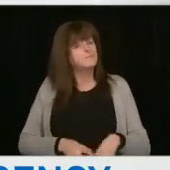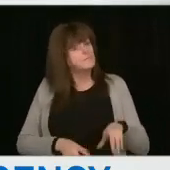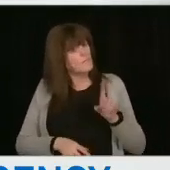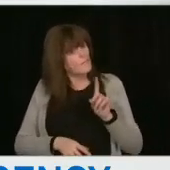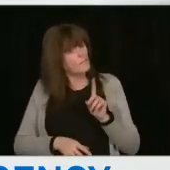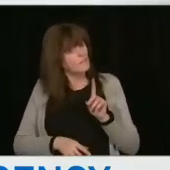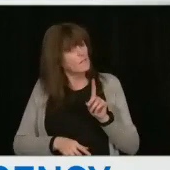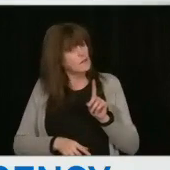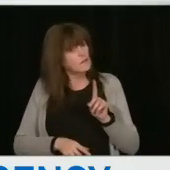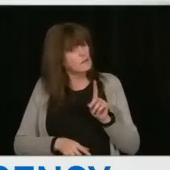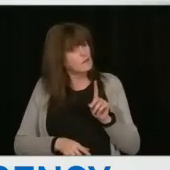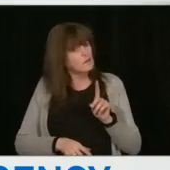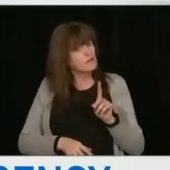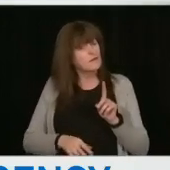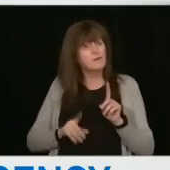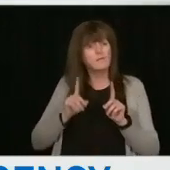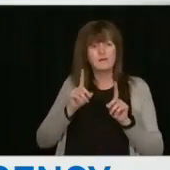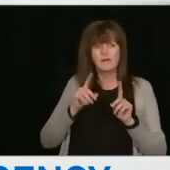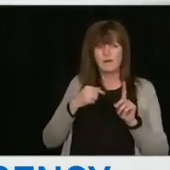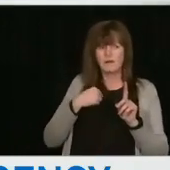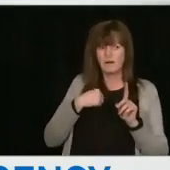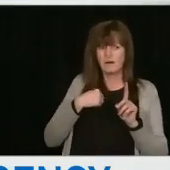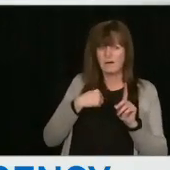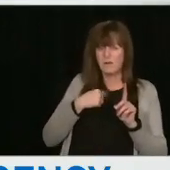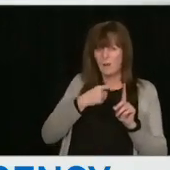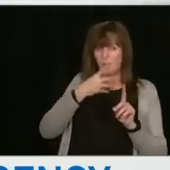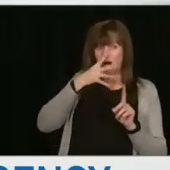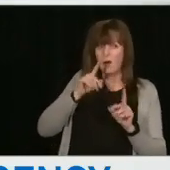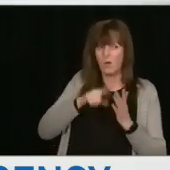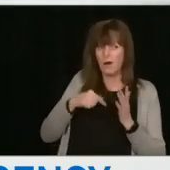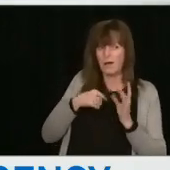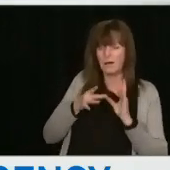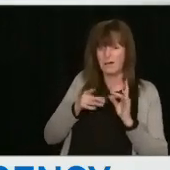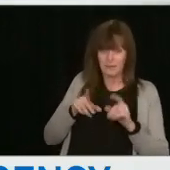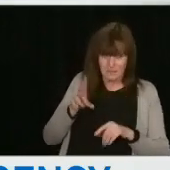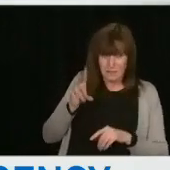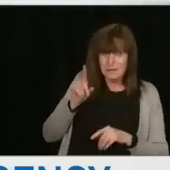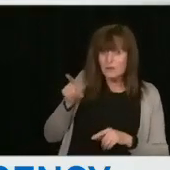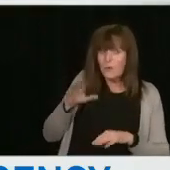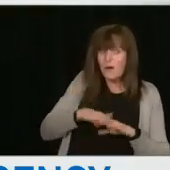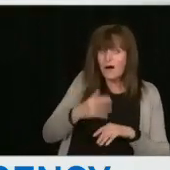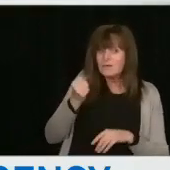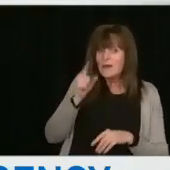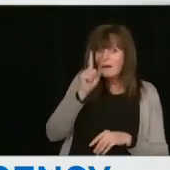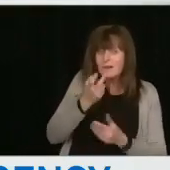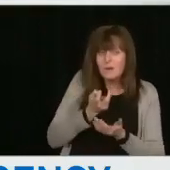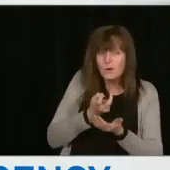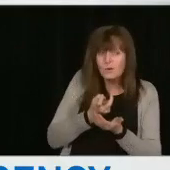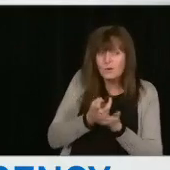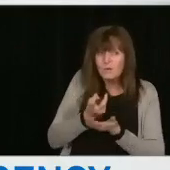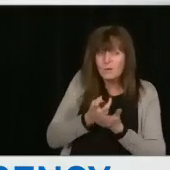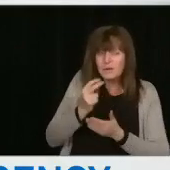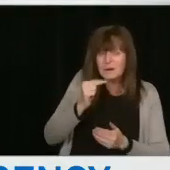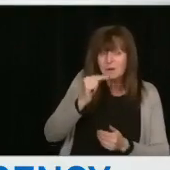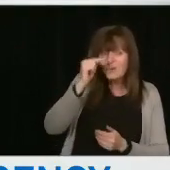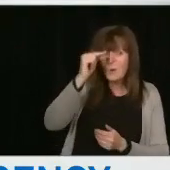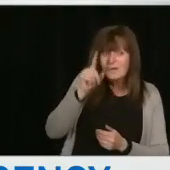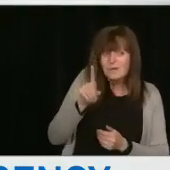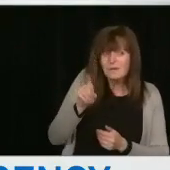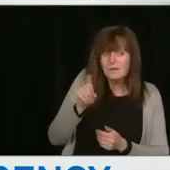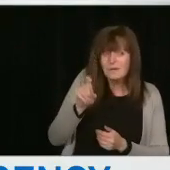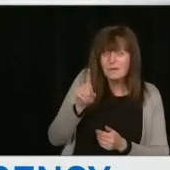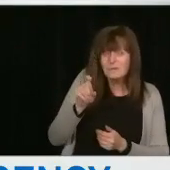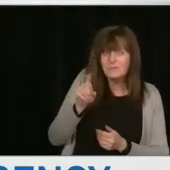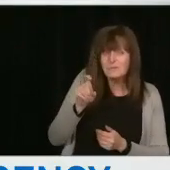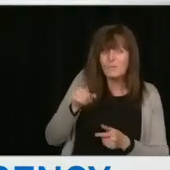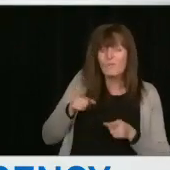calls before 6 o'clock in the morning, and I will not stop until we get this taken care of. And I will continue to make